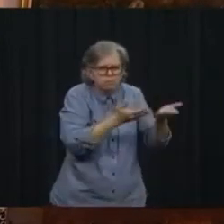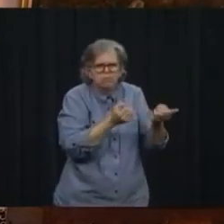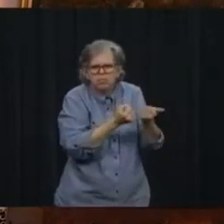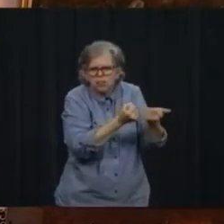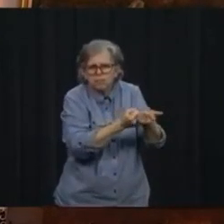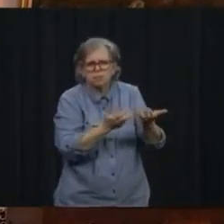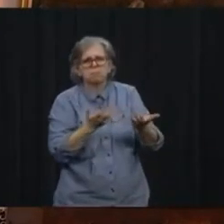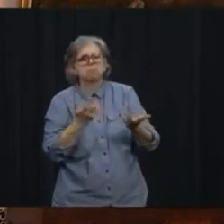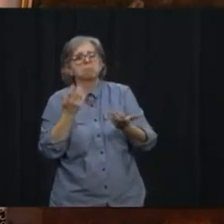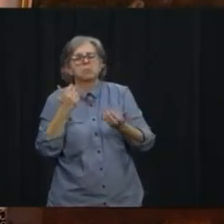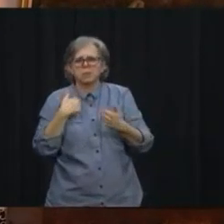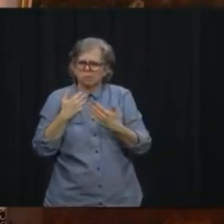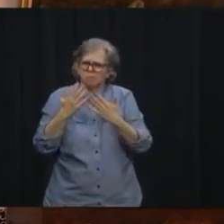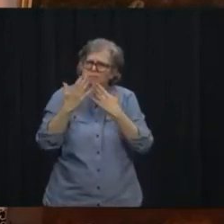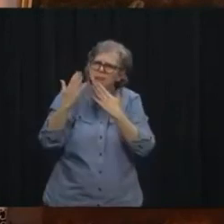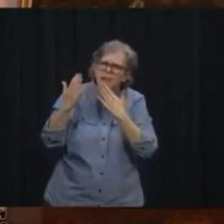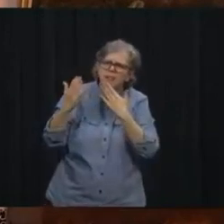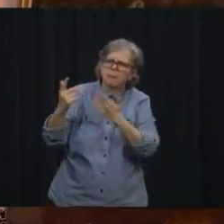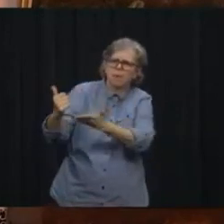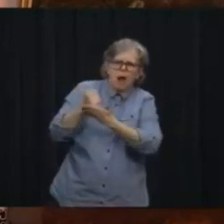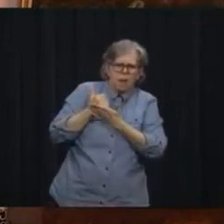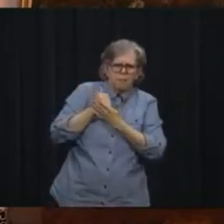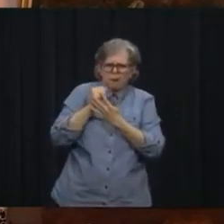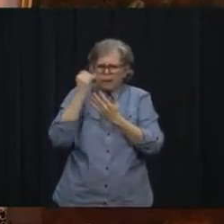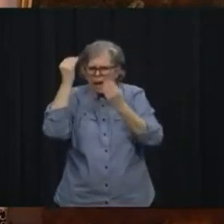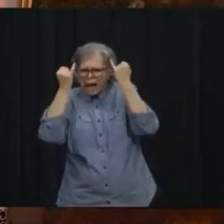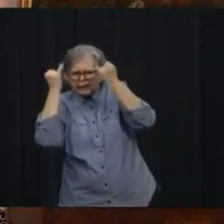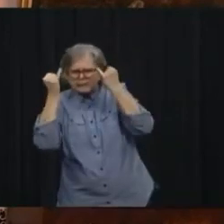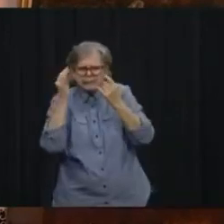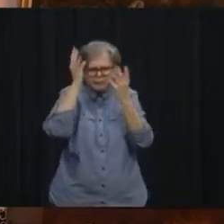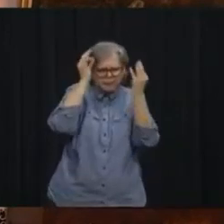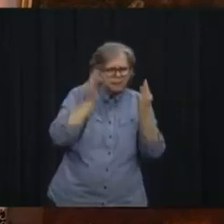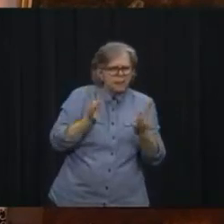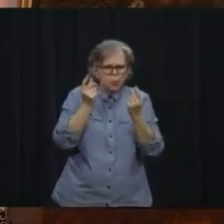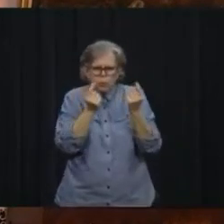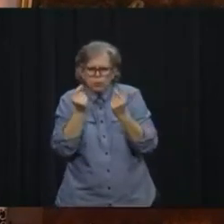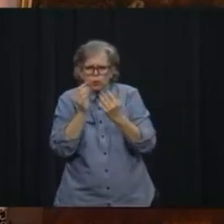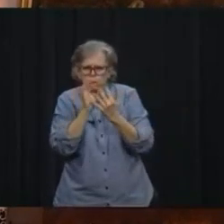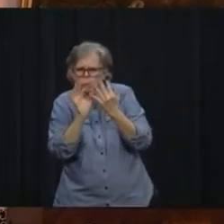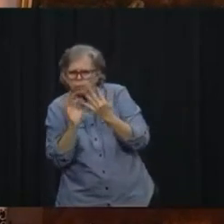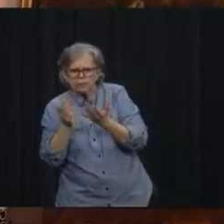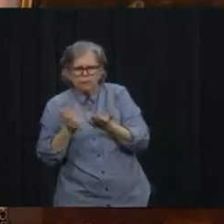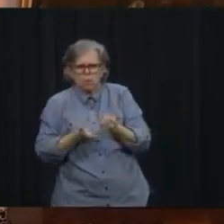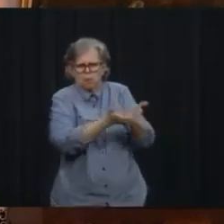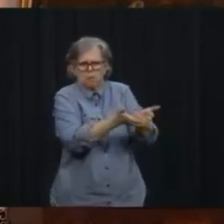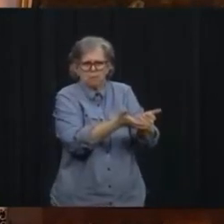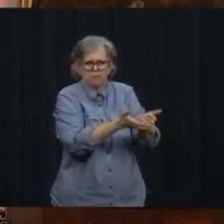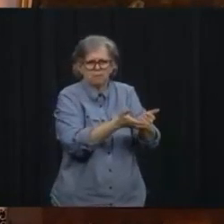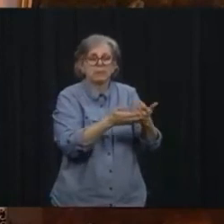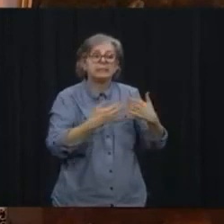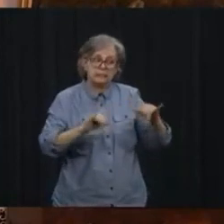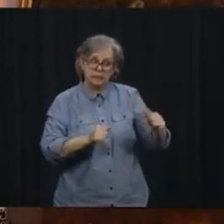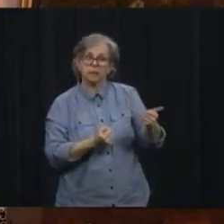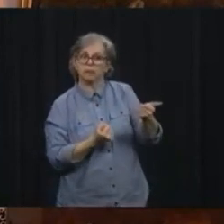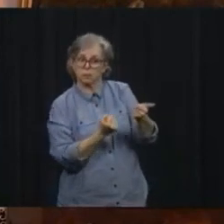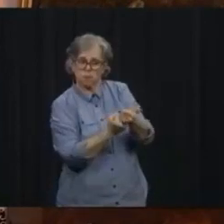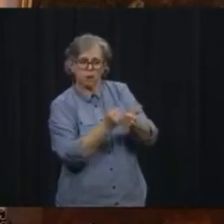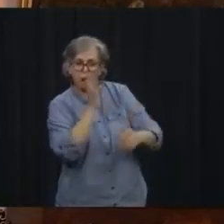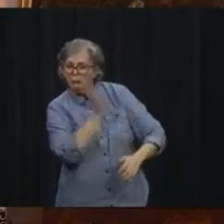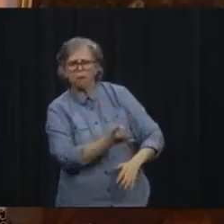we can do that. Small groups and services in a person's home can continue while following